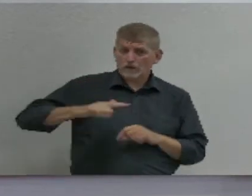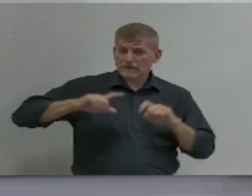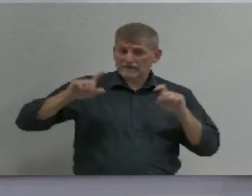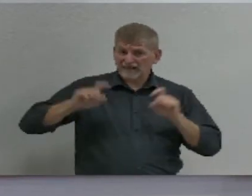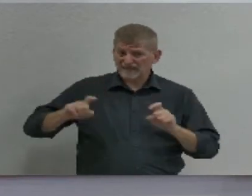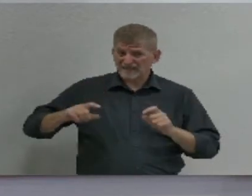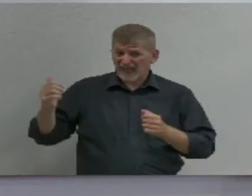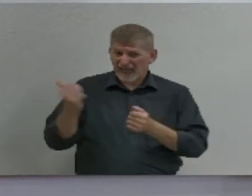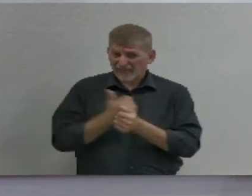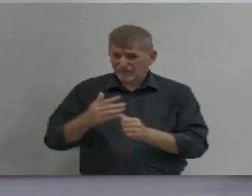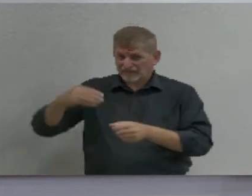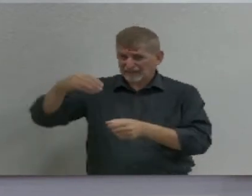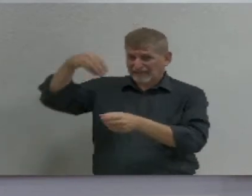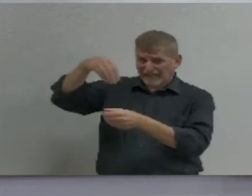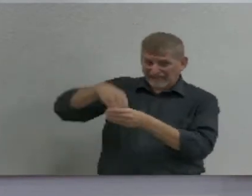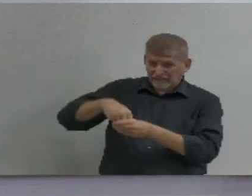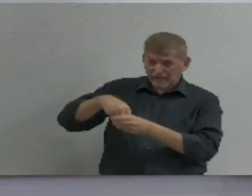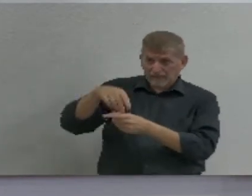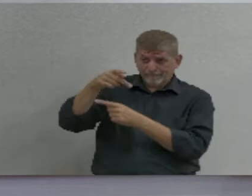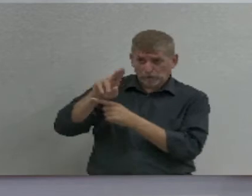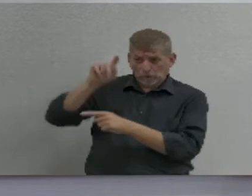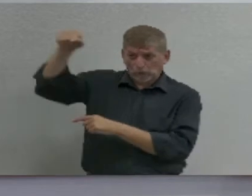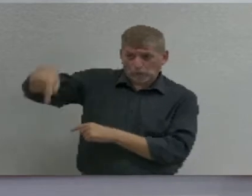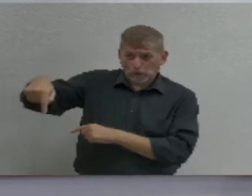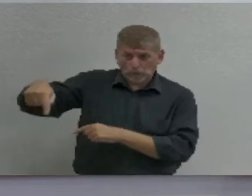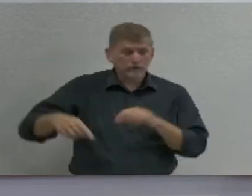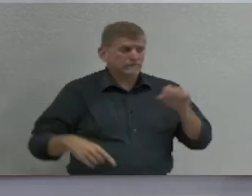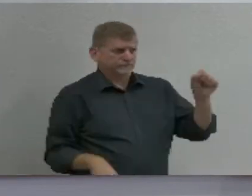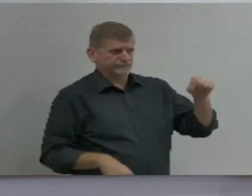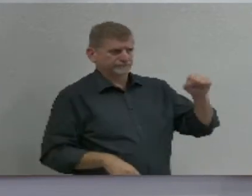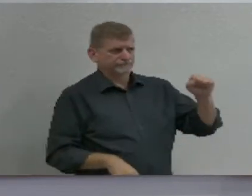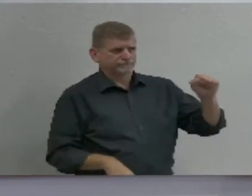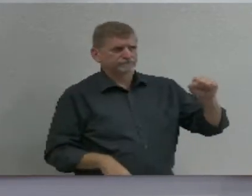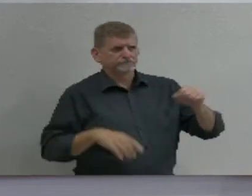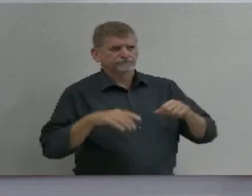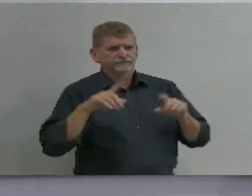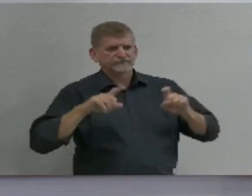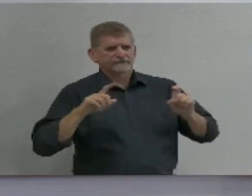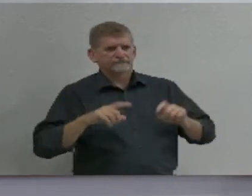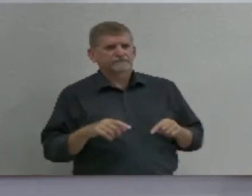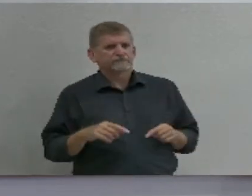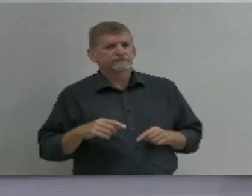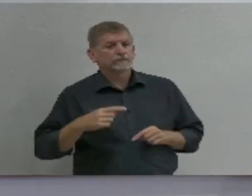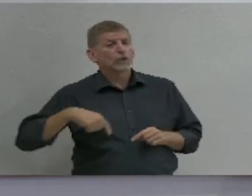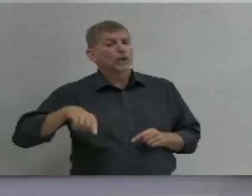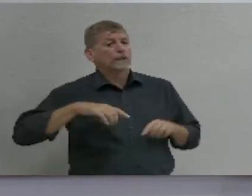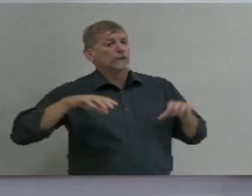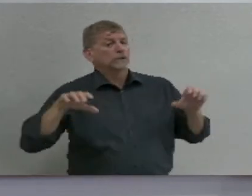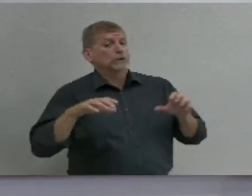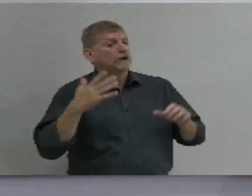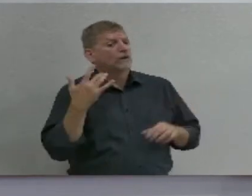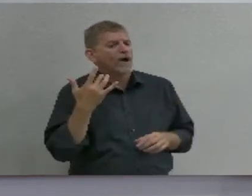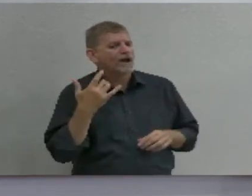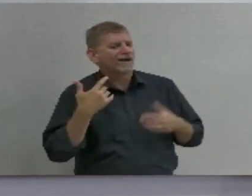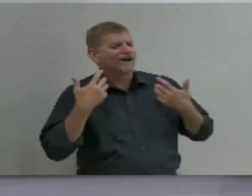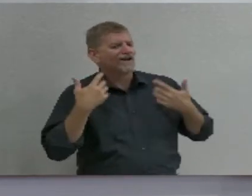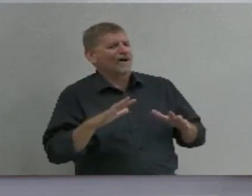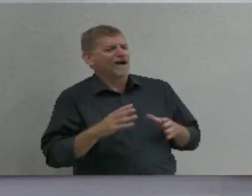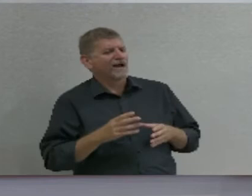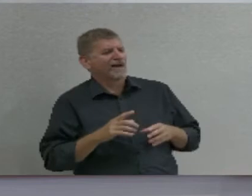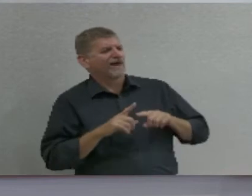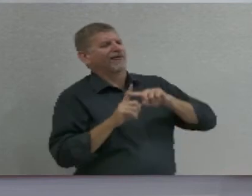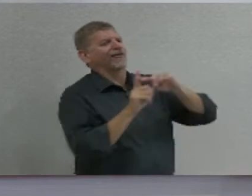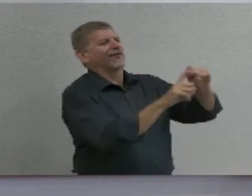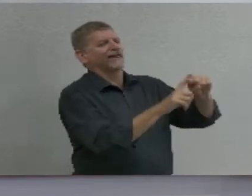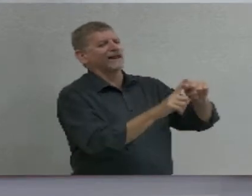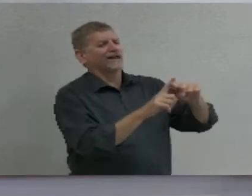correct? Yes, and that's what gives us the ability to not feel like we're taxing the county or the state and other resources, because we can